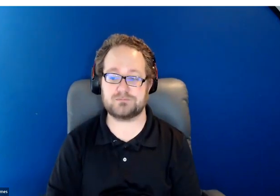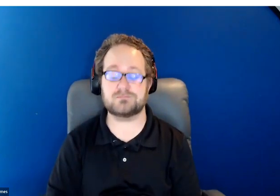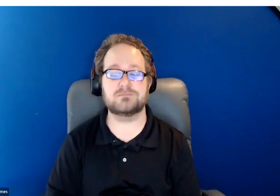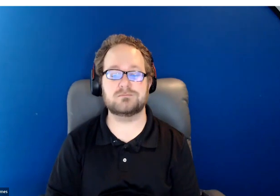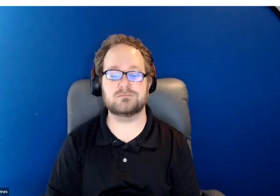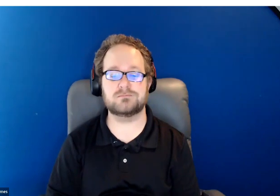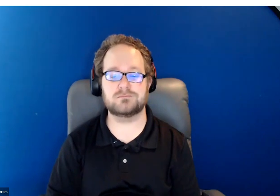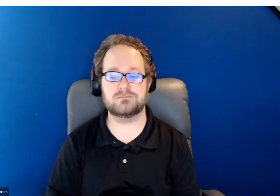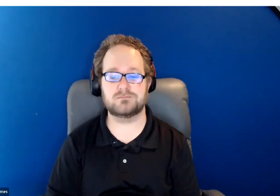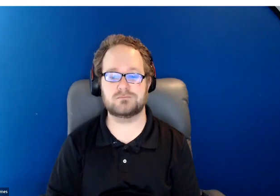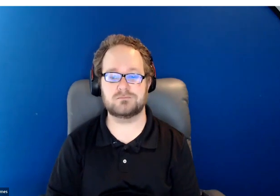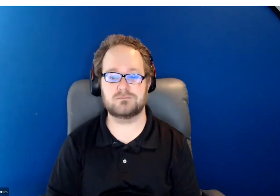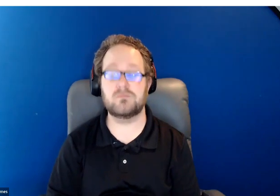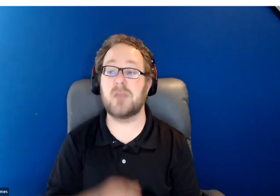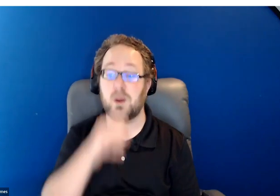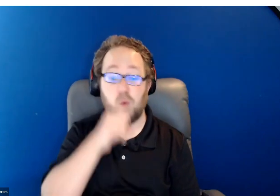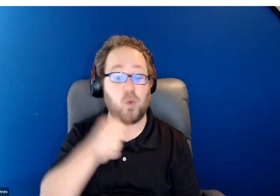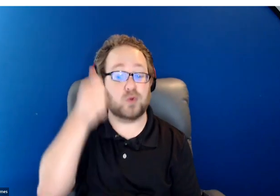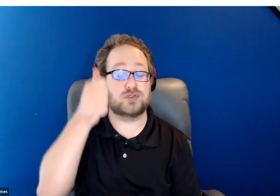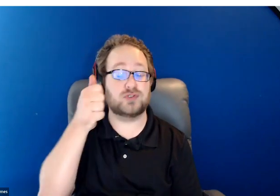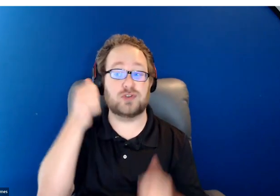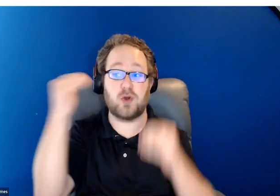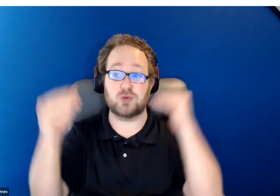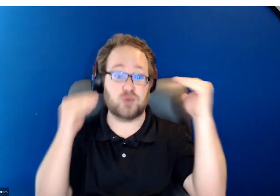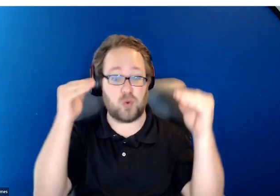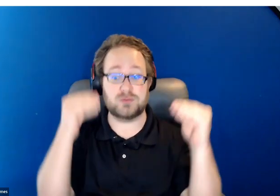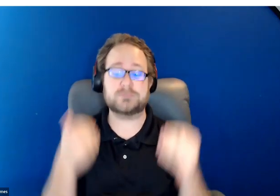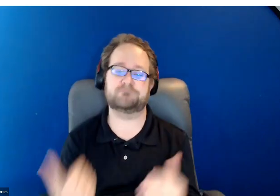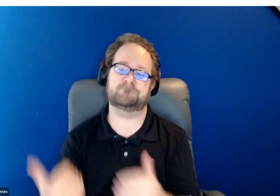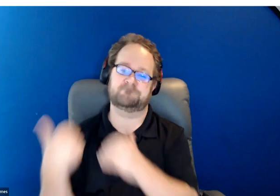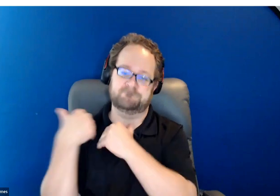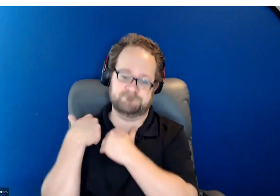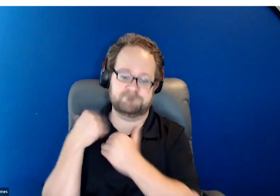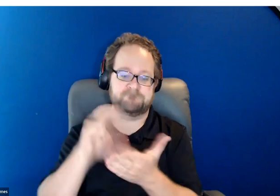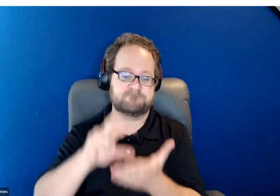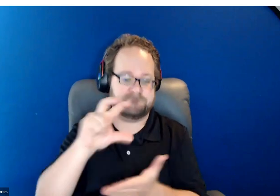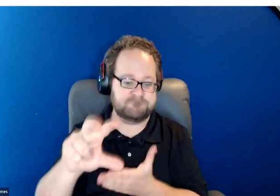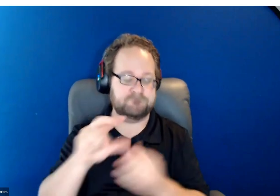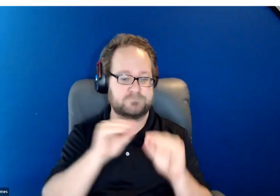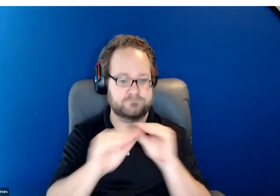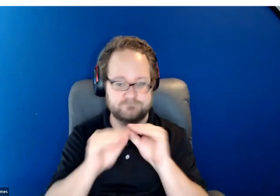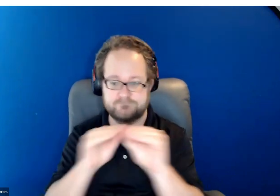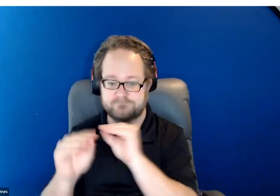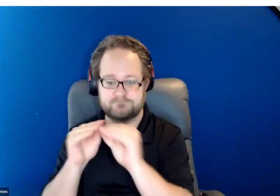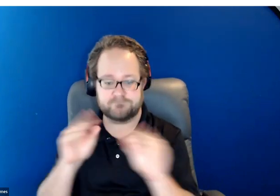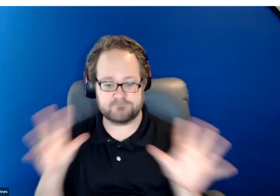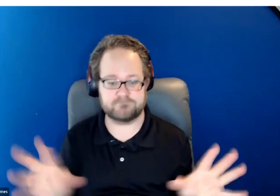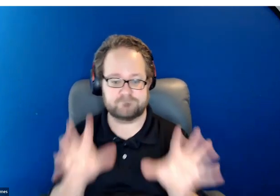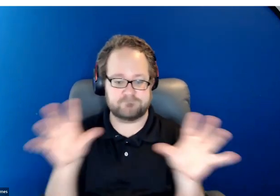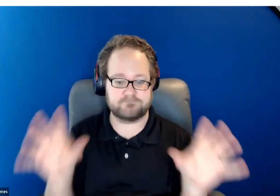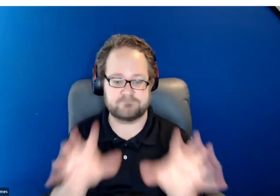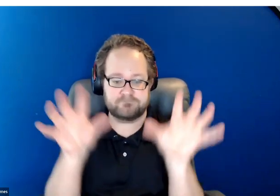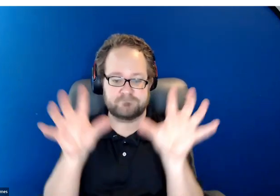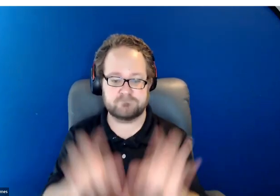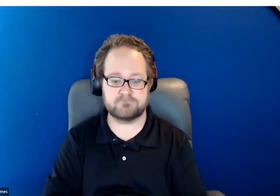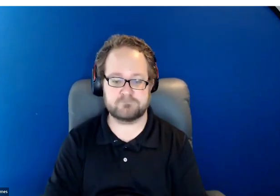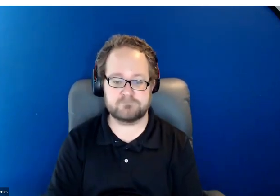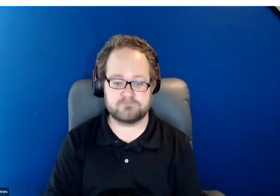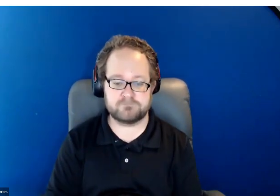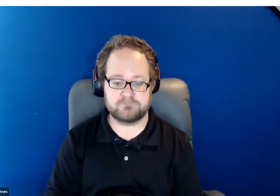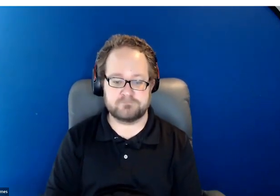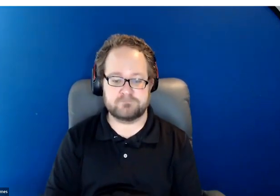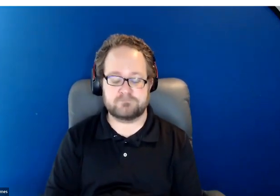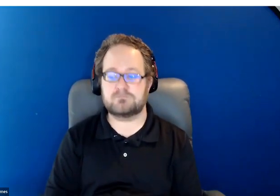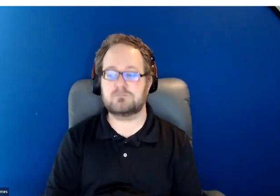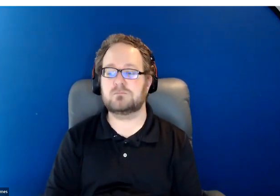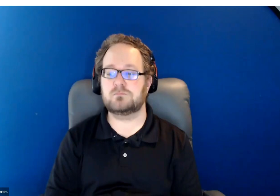of the financial responsibility for home modifications. The ICC notes the importance of improving opportunities for older